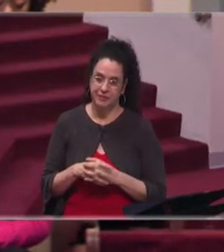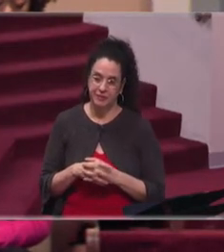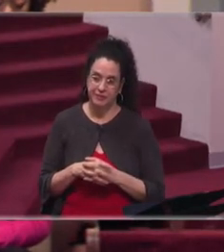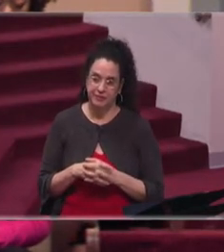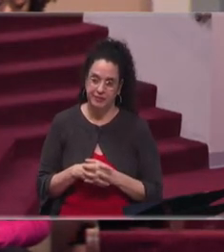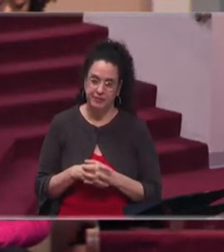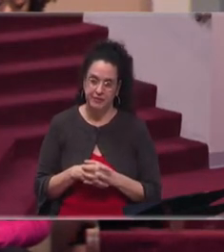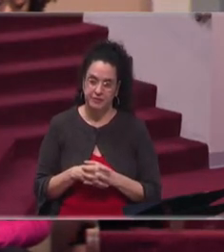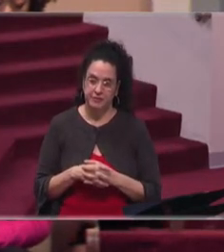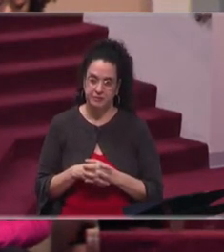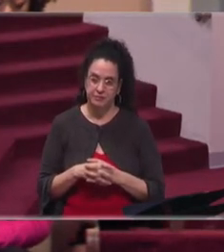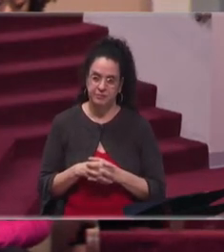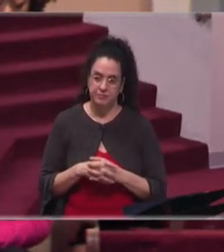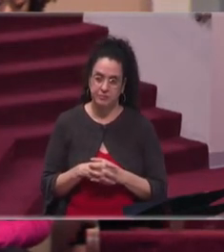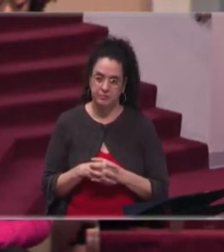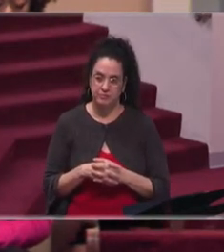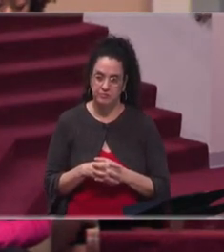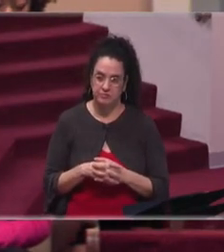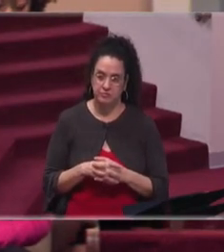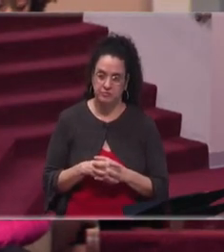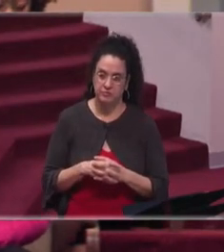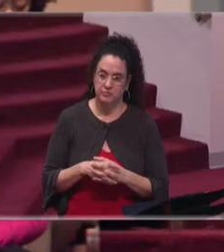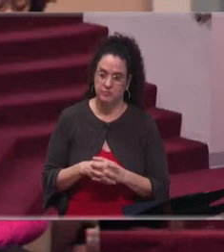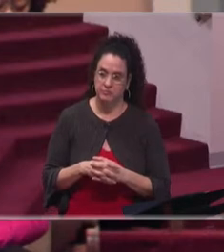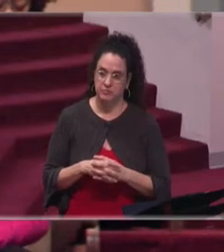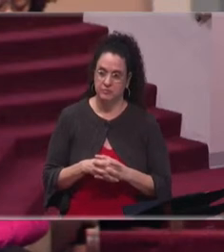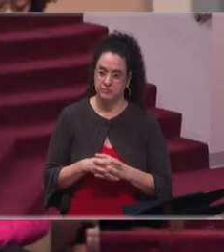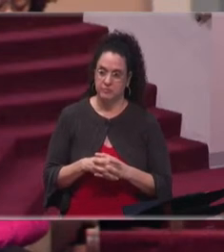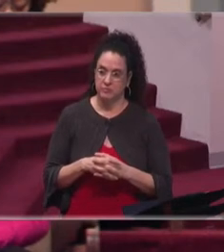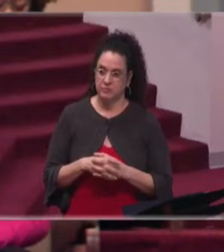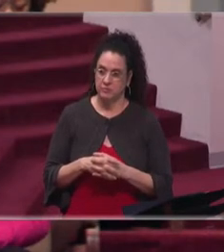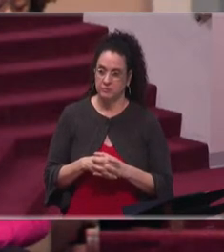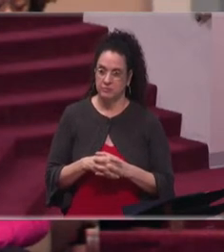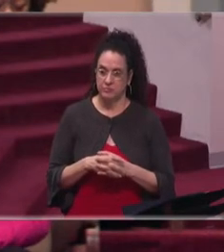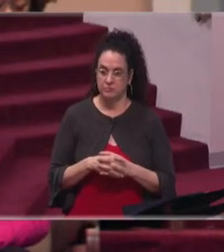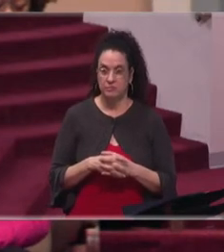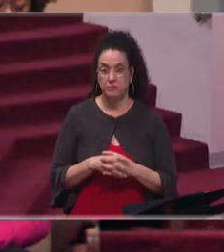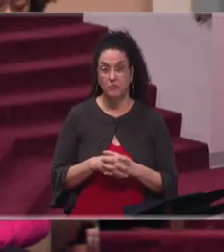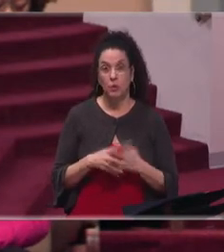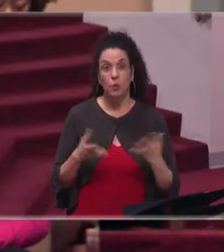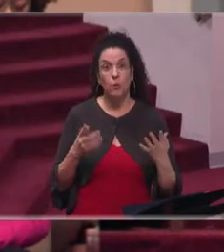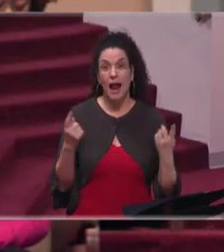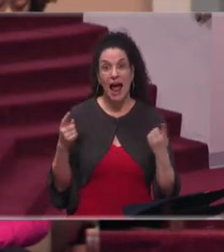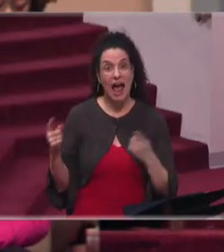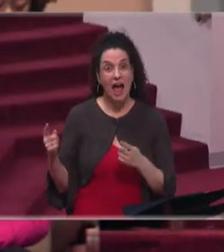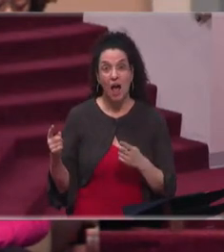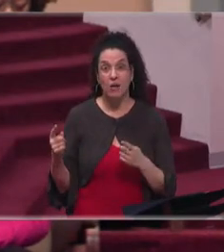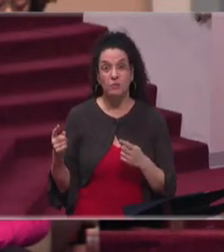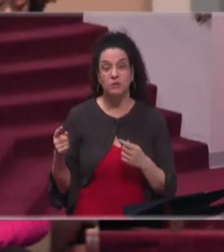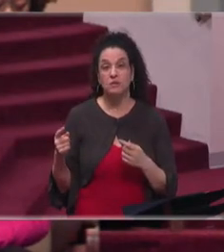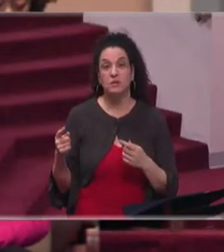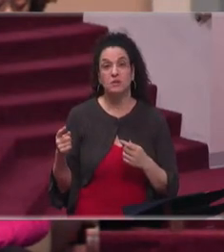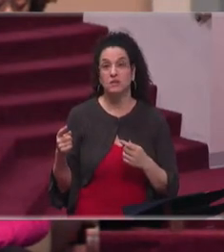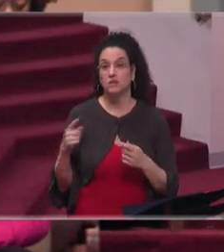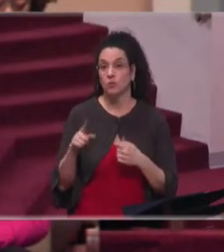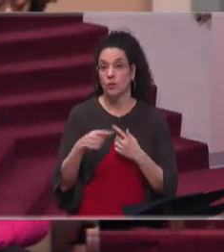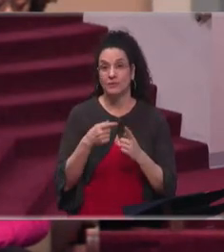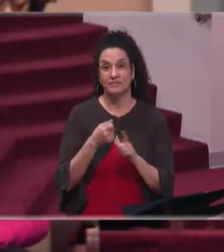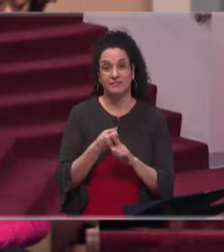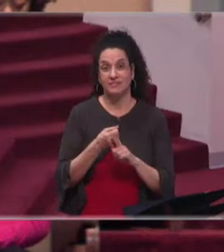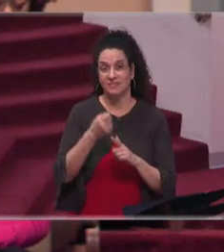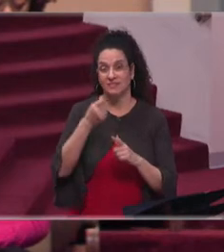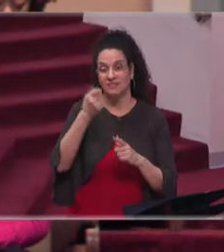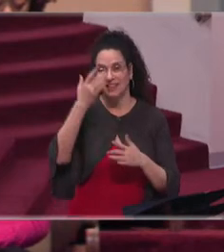And one of the things that happens that we deal with that really can be very crushing is when we have to deal with illness in our